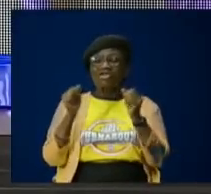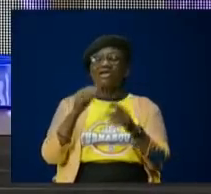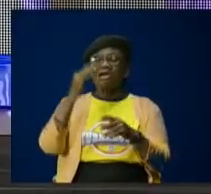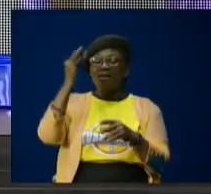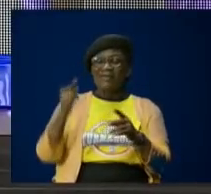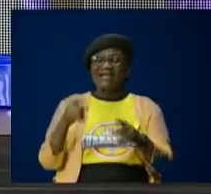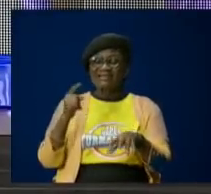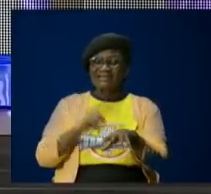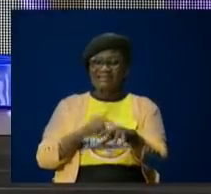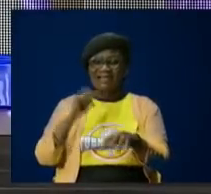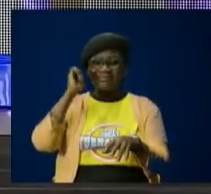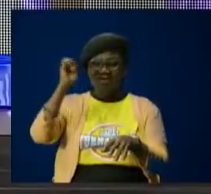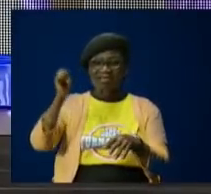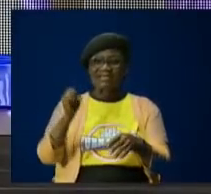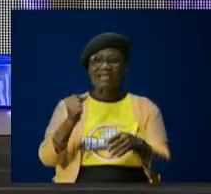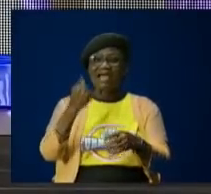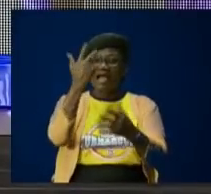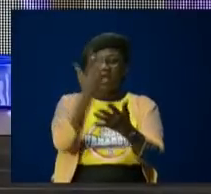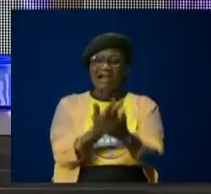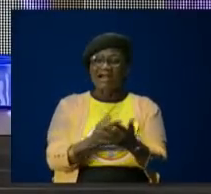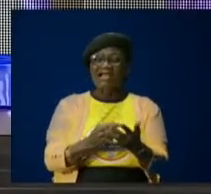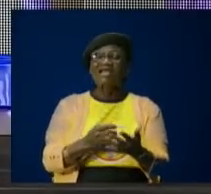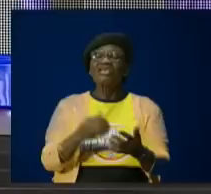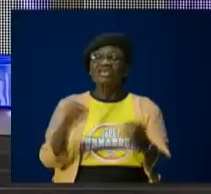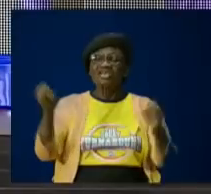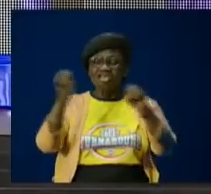the doors must obey the door.